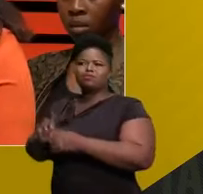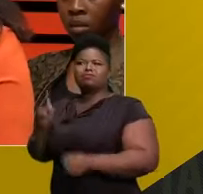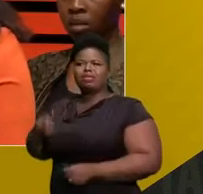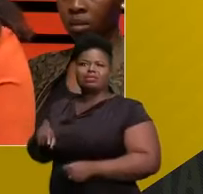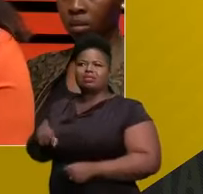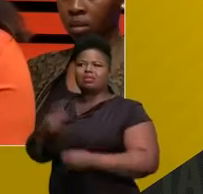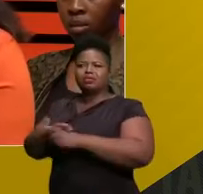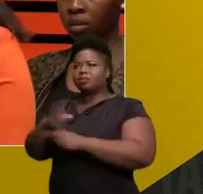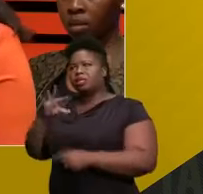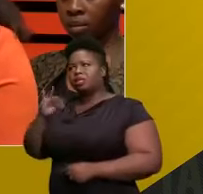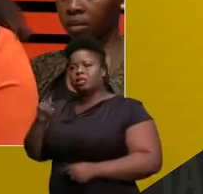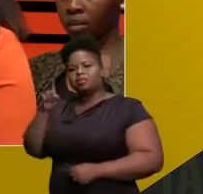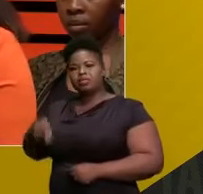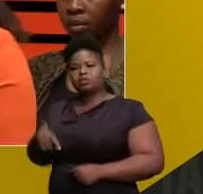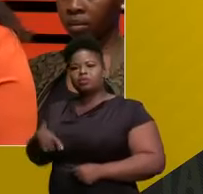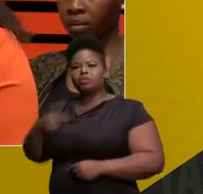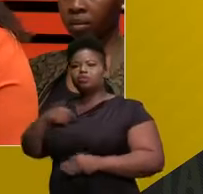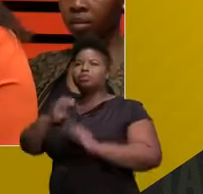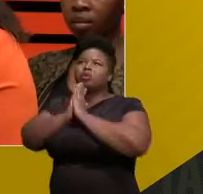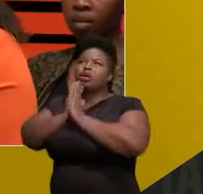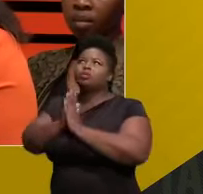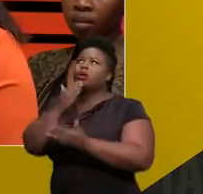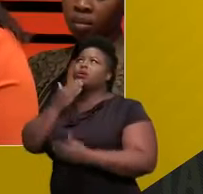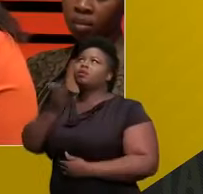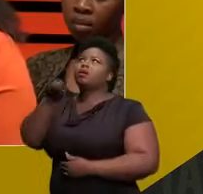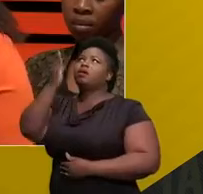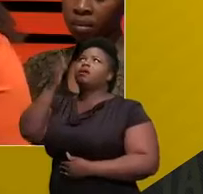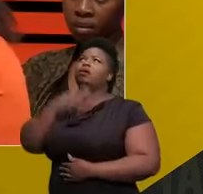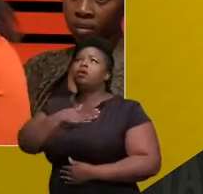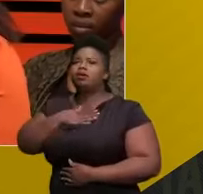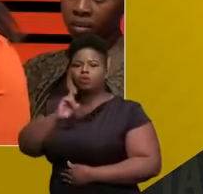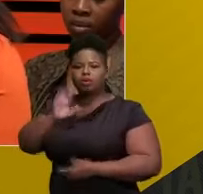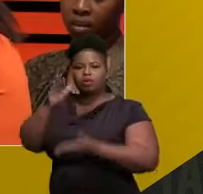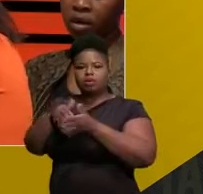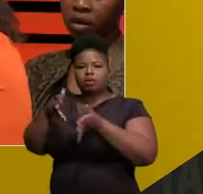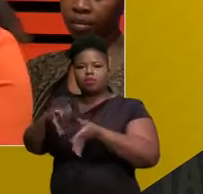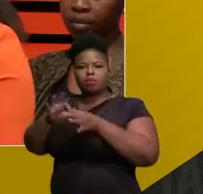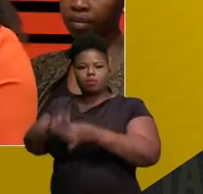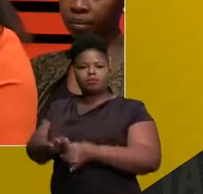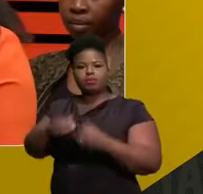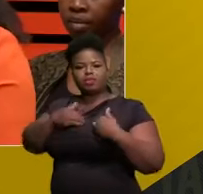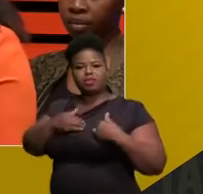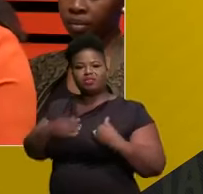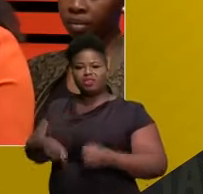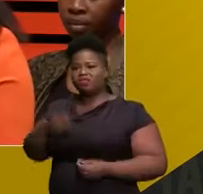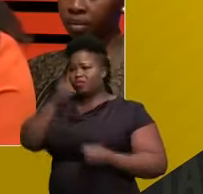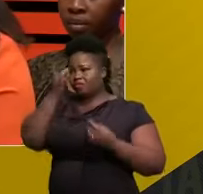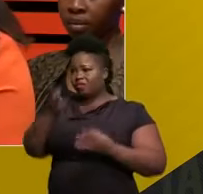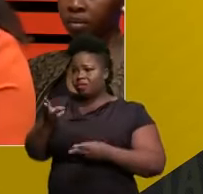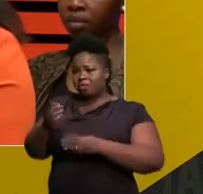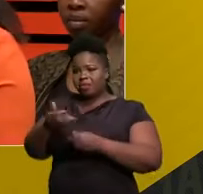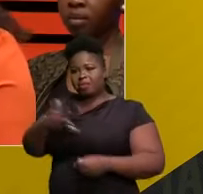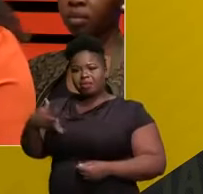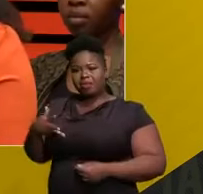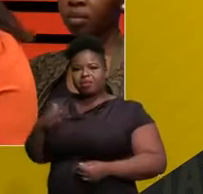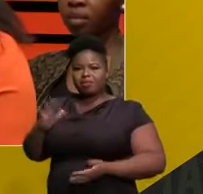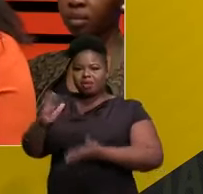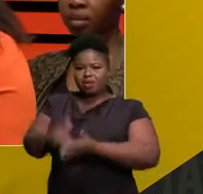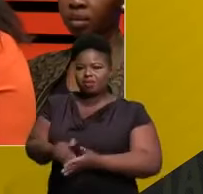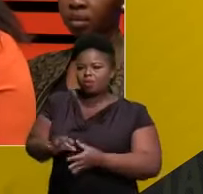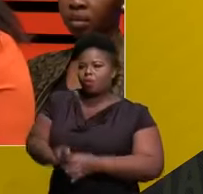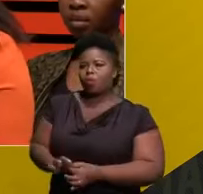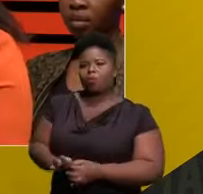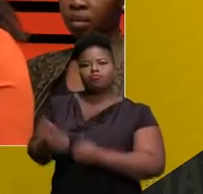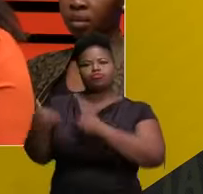that it's our daily bread but uyathandaza ubonga uNkulunkulu ngiyabonga ukuthi ngifike safe endlini uma utshela umzali mom ngifike safe emsebenzini ngifike